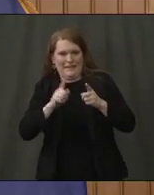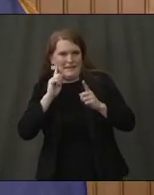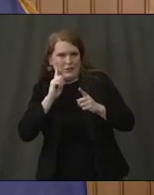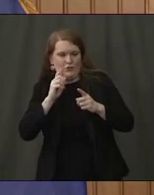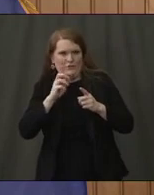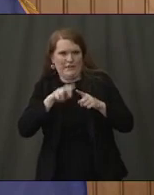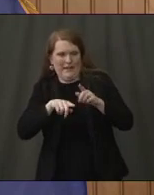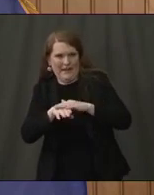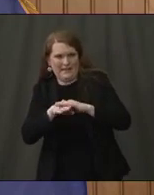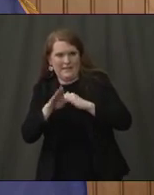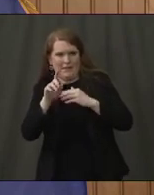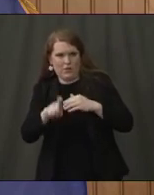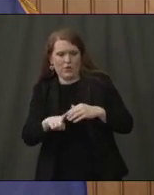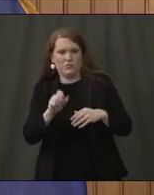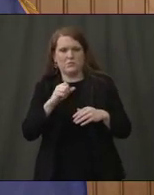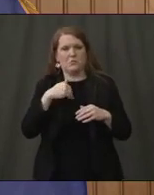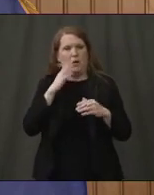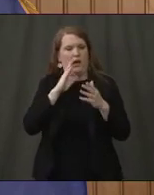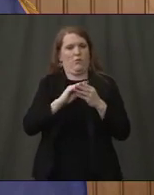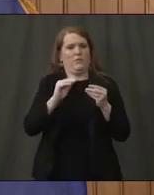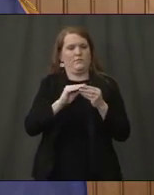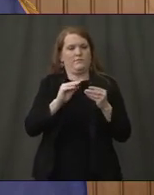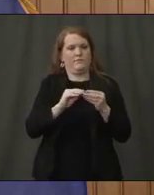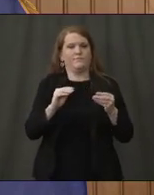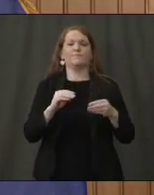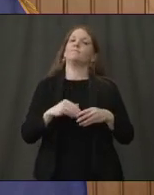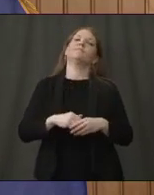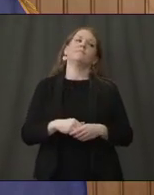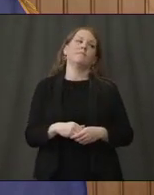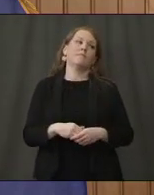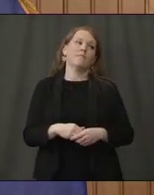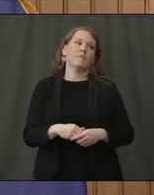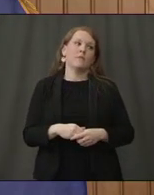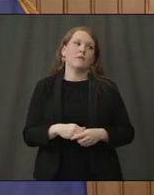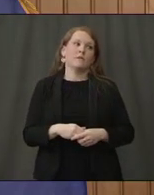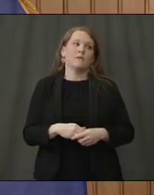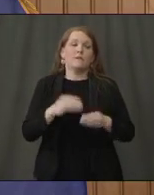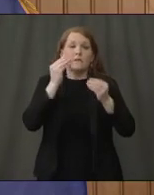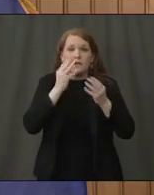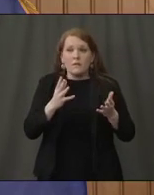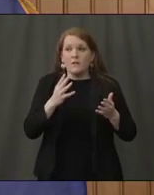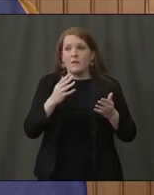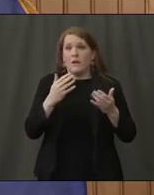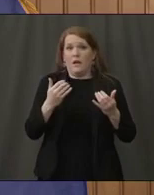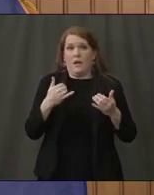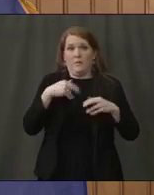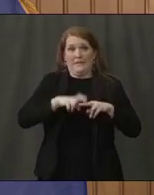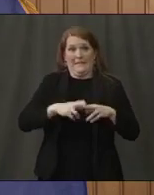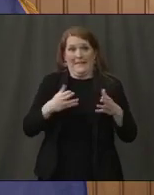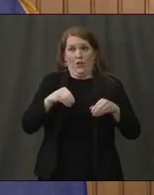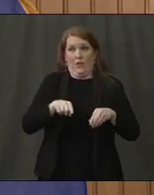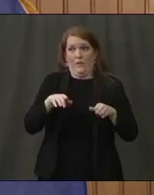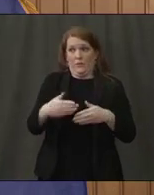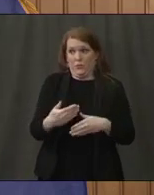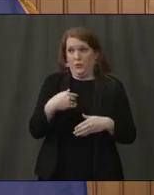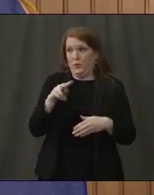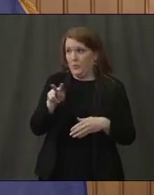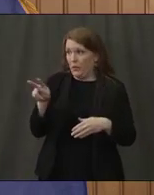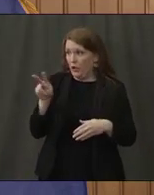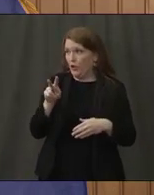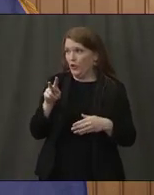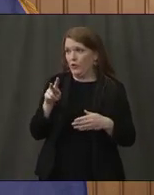I'm sitting here looking at 10 empty seats, a couple of folks doing media wearing the